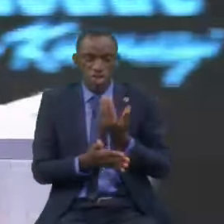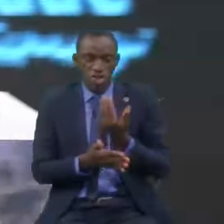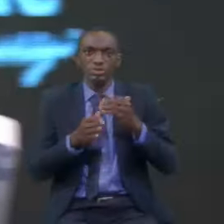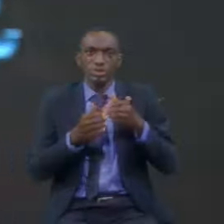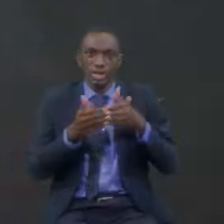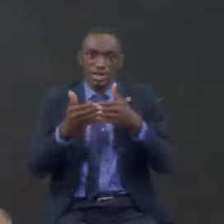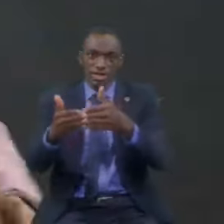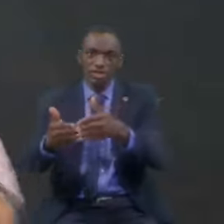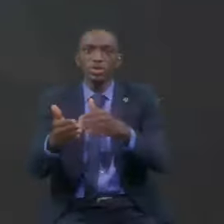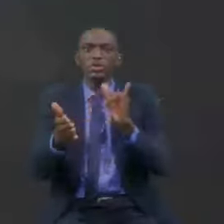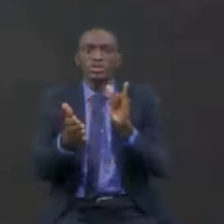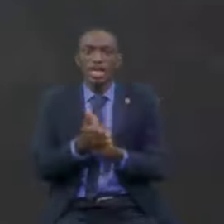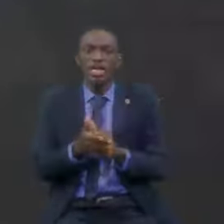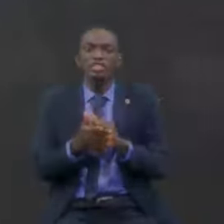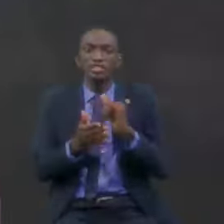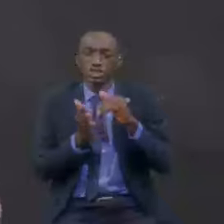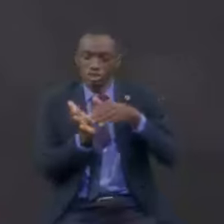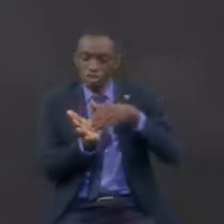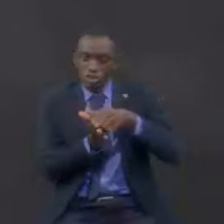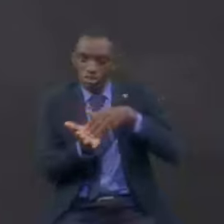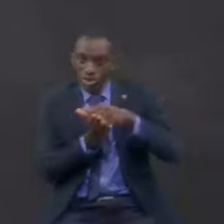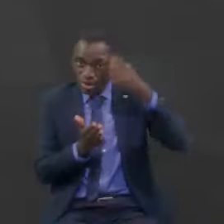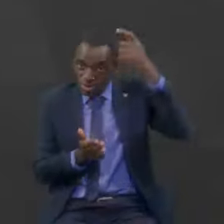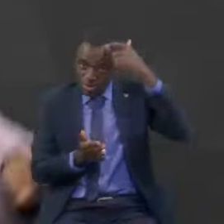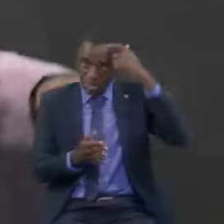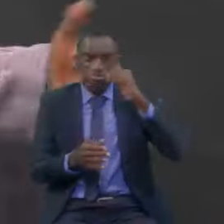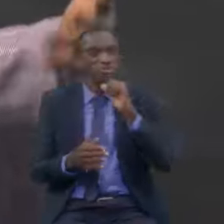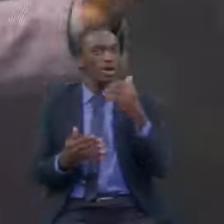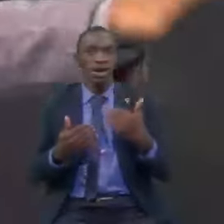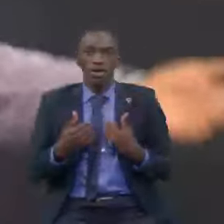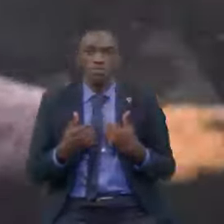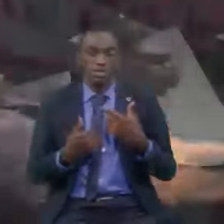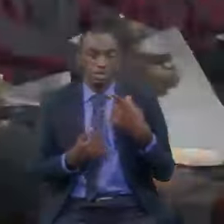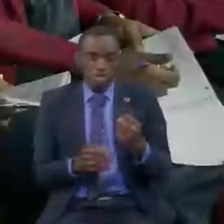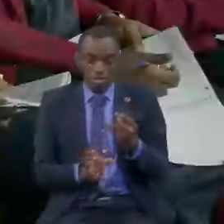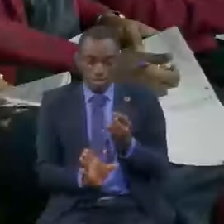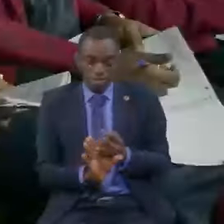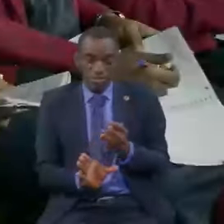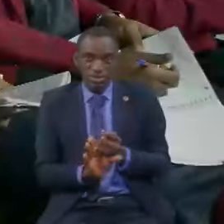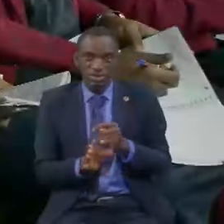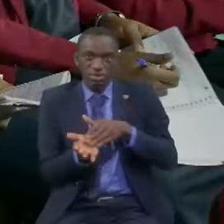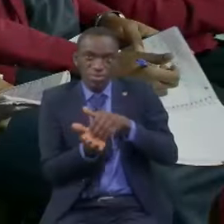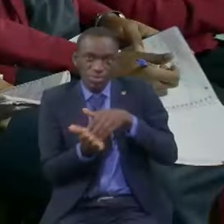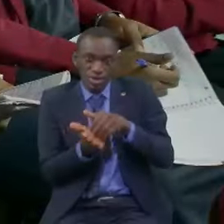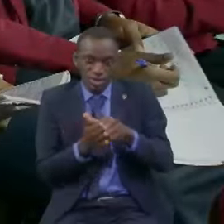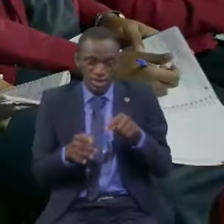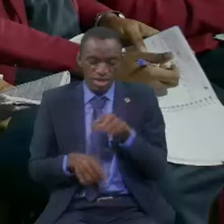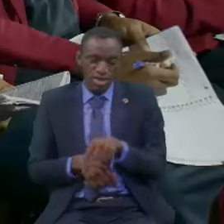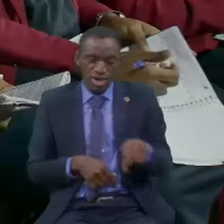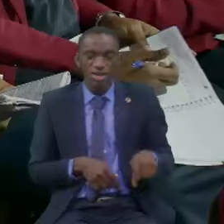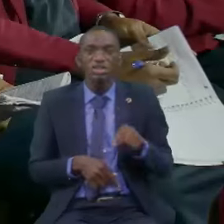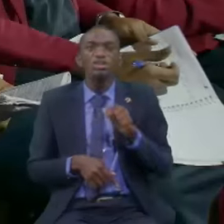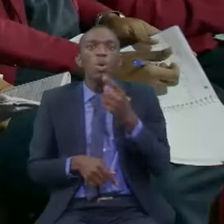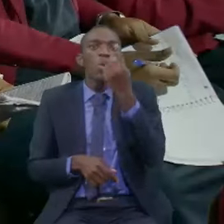brain does not have. The impotent legs is only able to sit down there and cannot